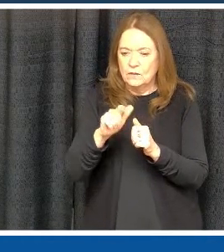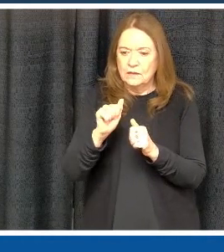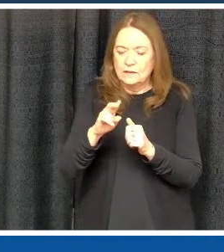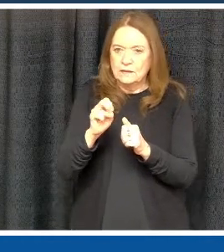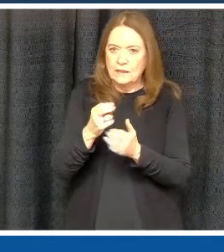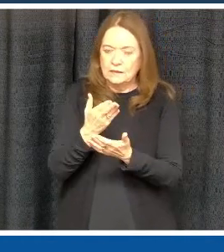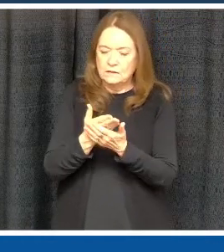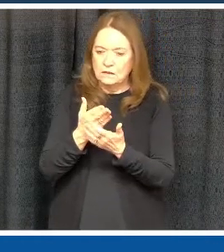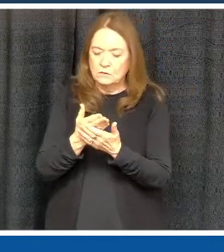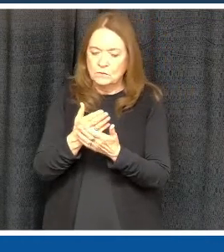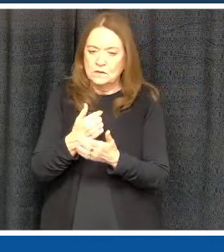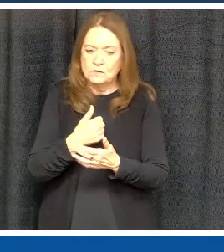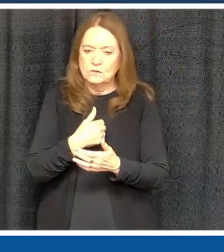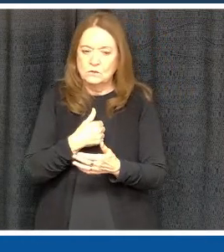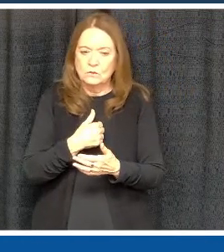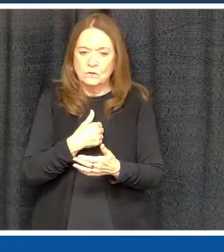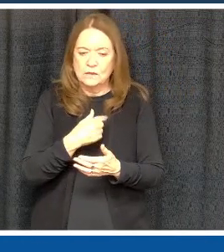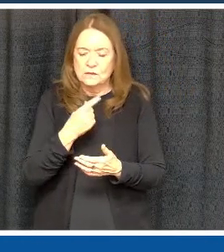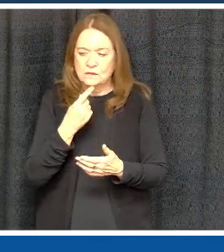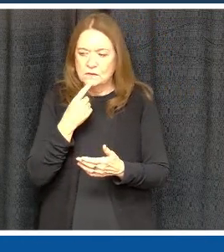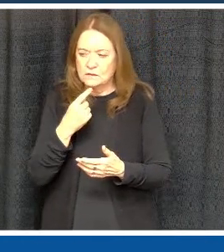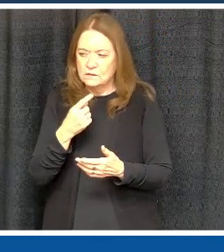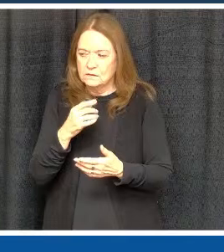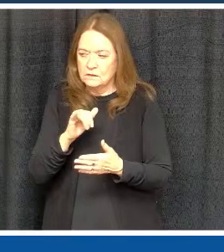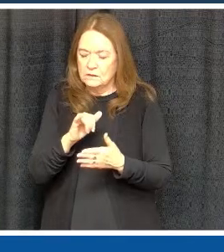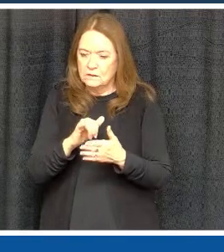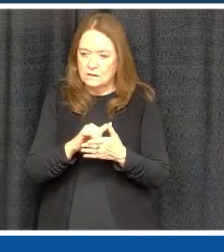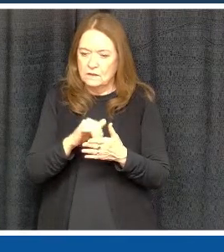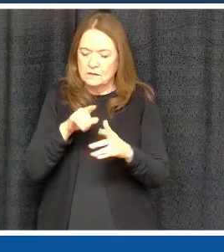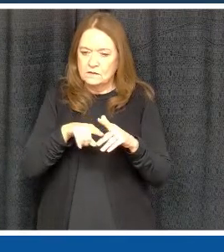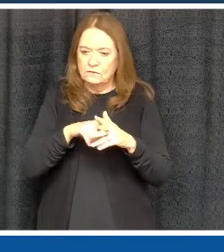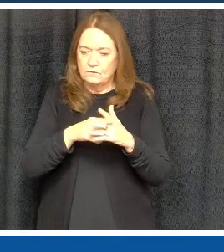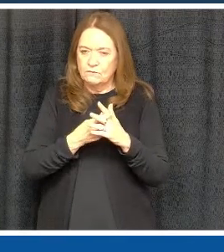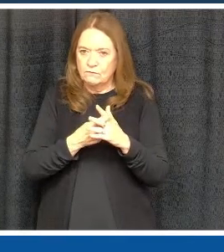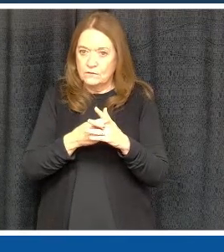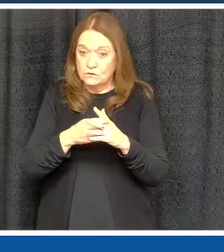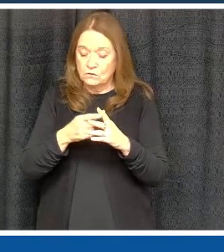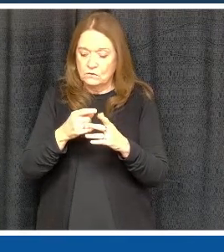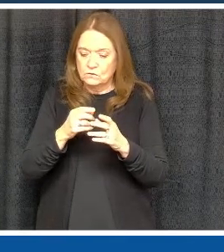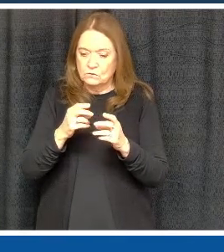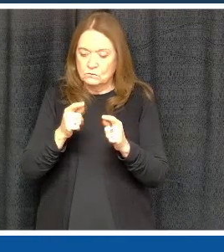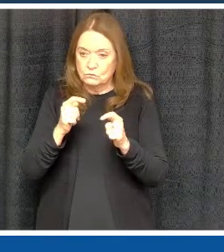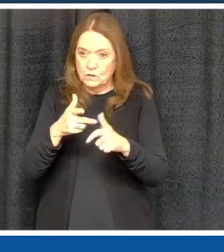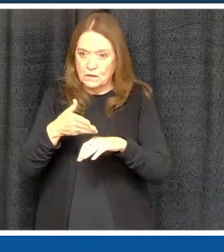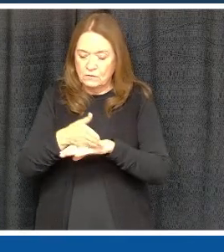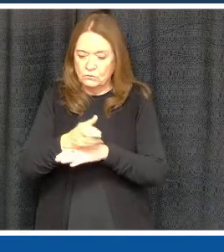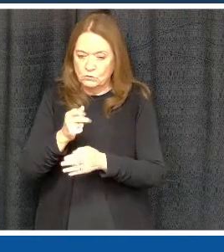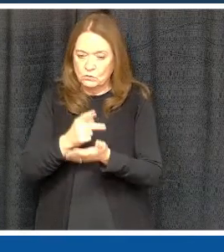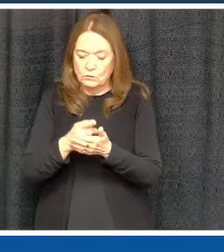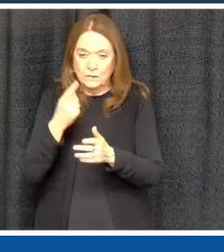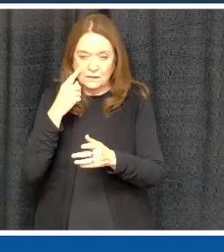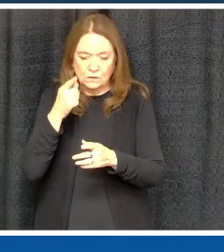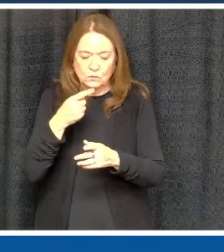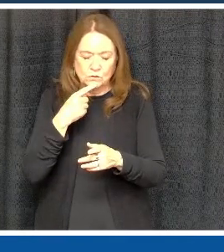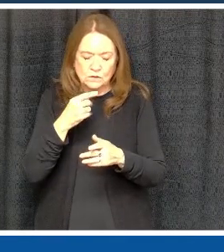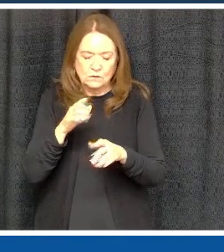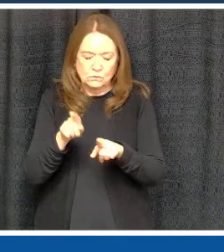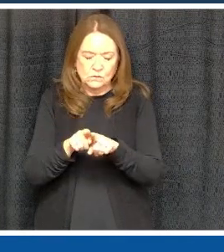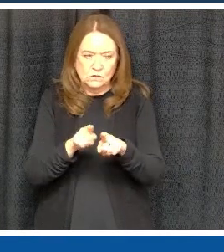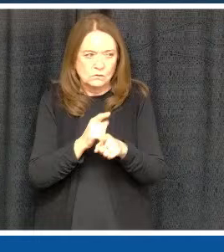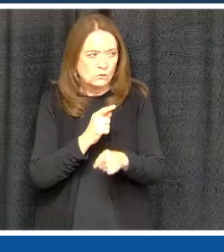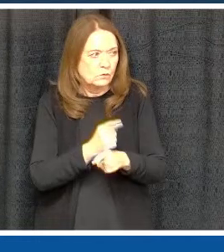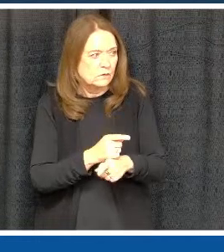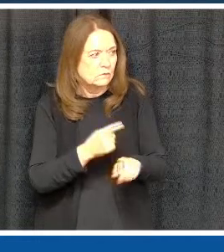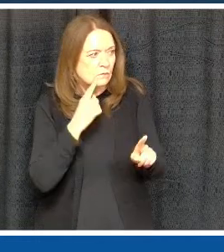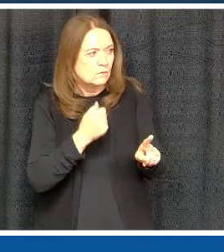we put a period after the word approval. The ordinance is effective immediately after approval. But what you've said, I think, is also not, also acceptable.